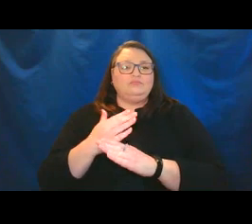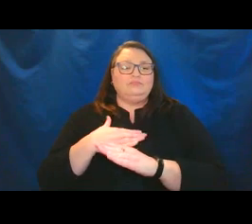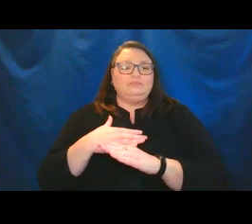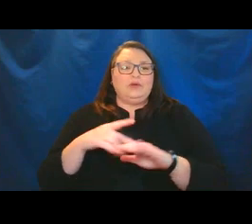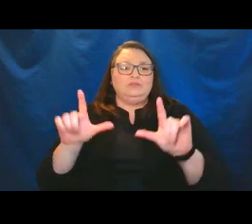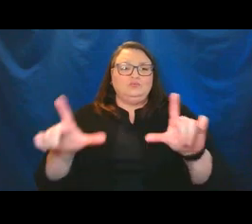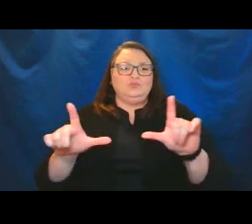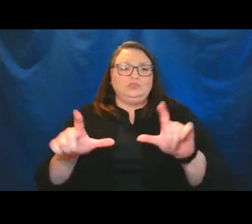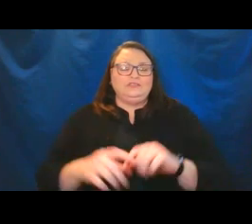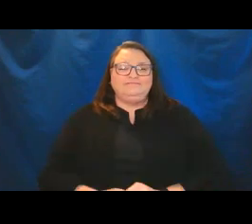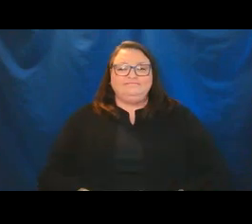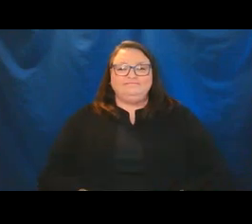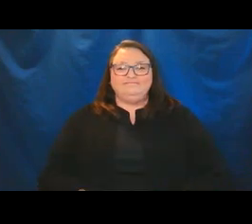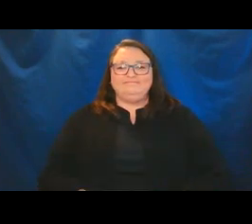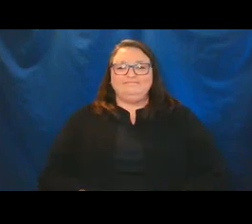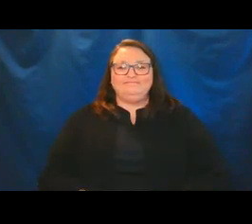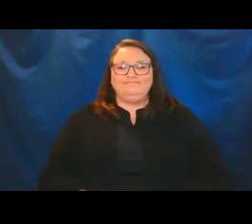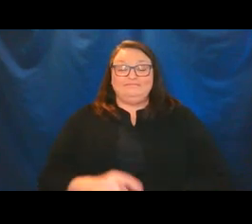ability,